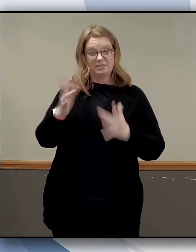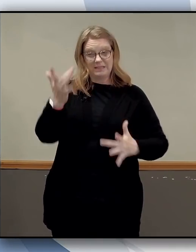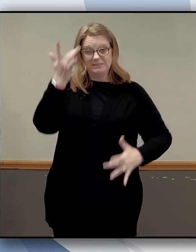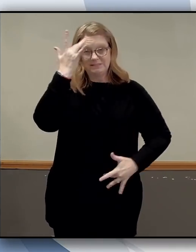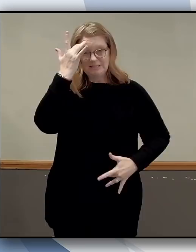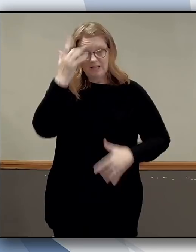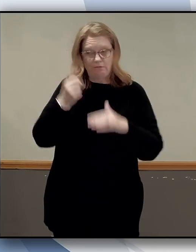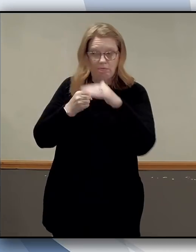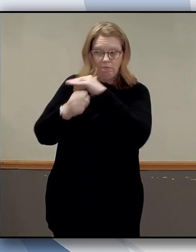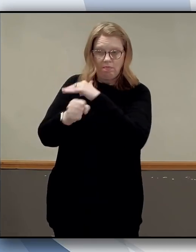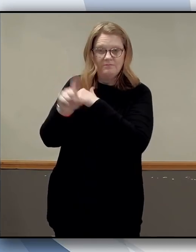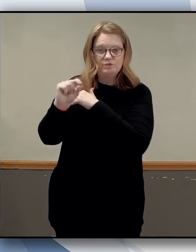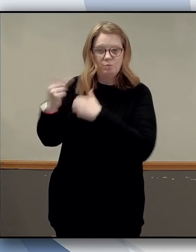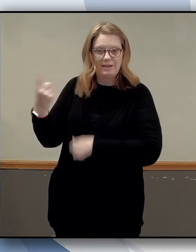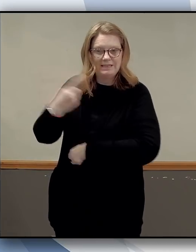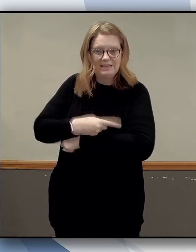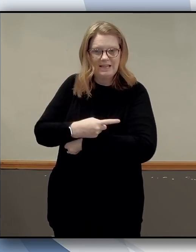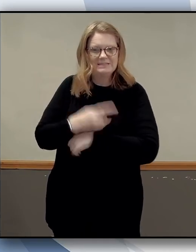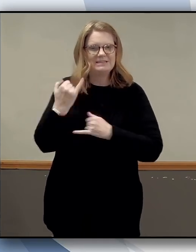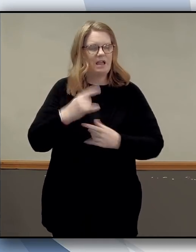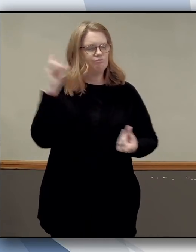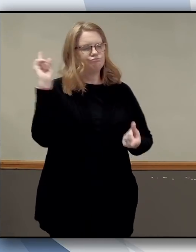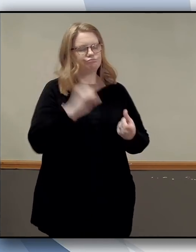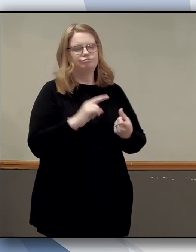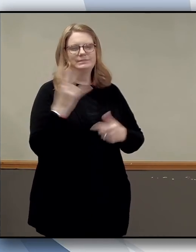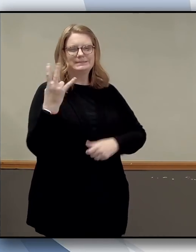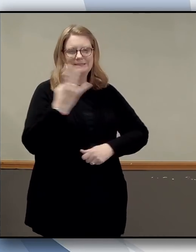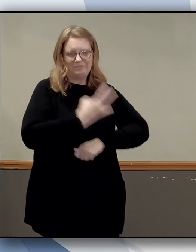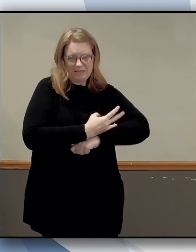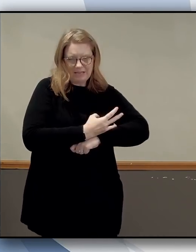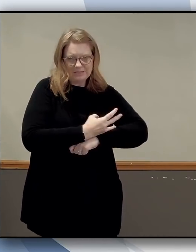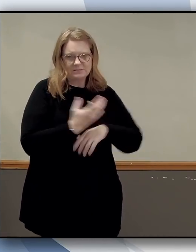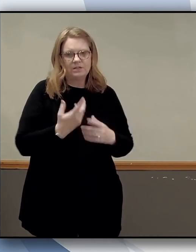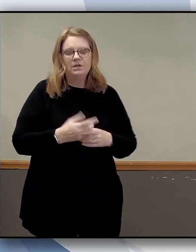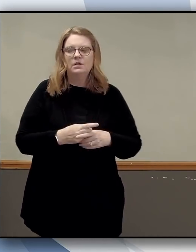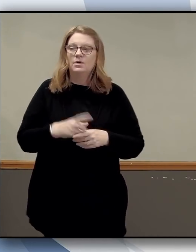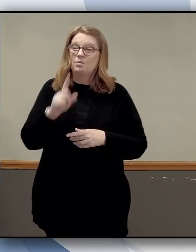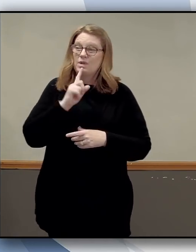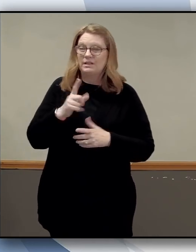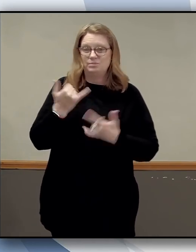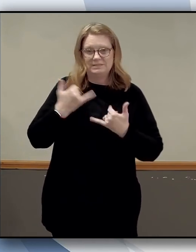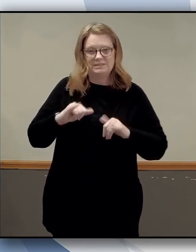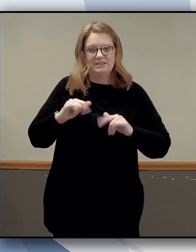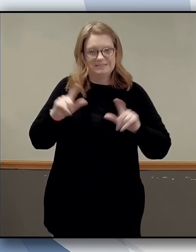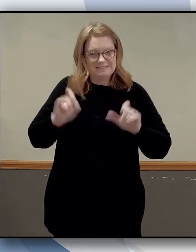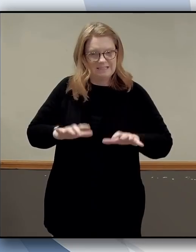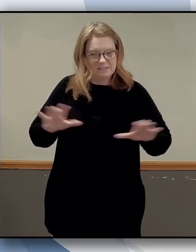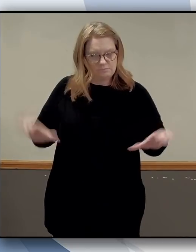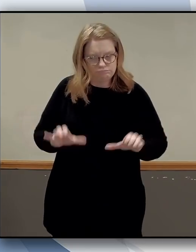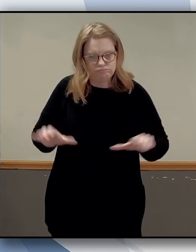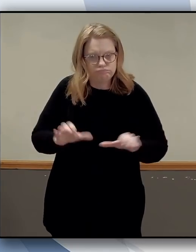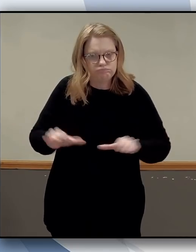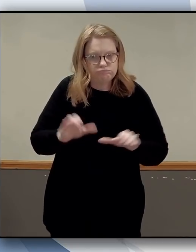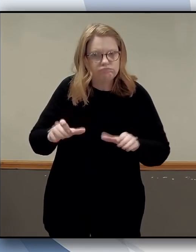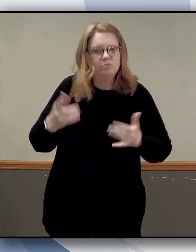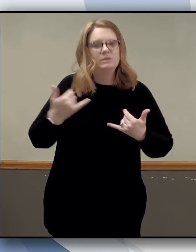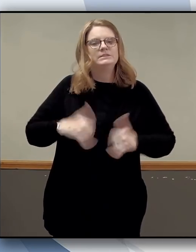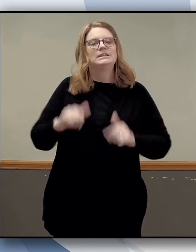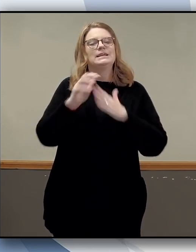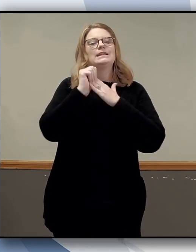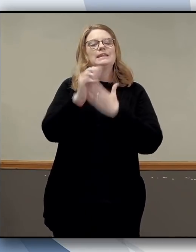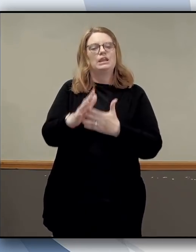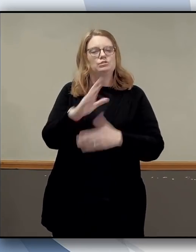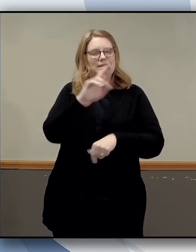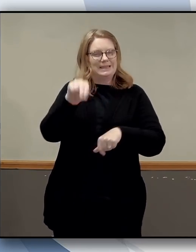hospital capacity. We built testing capacity to lead the nation, and we still do, and we're among the leaders in the nation